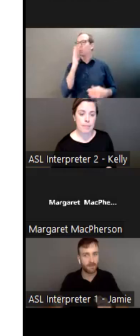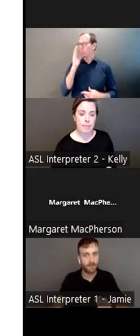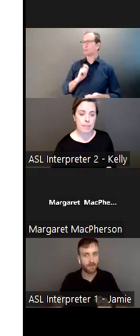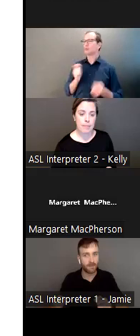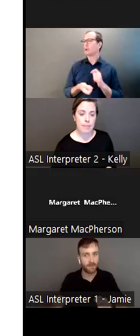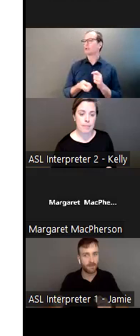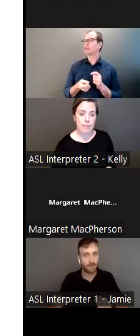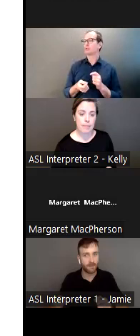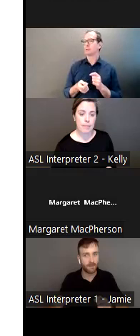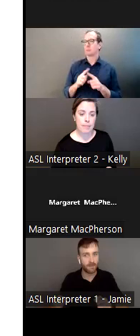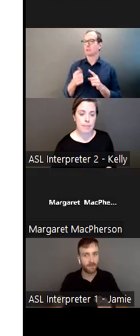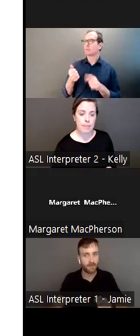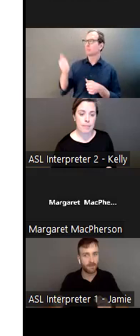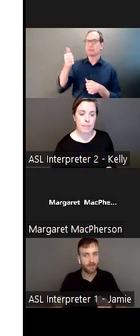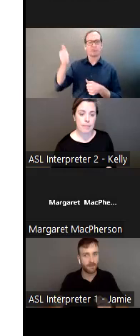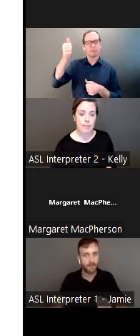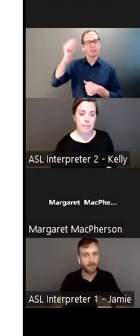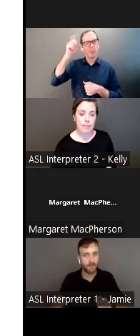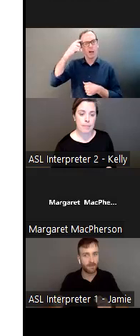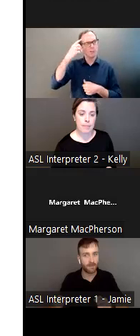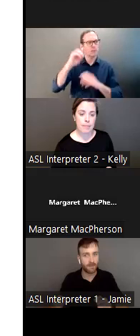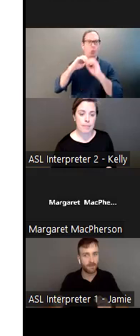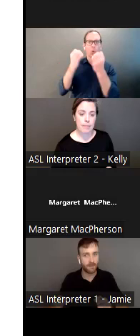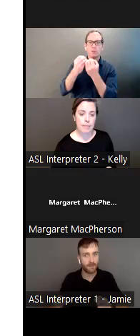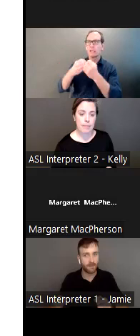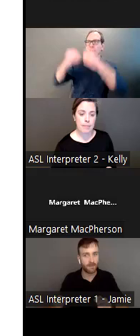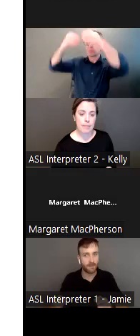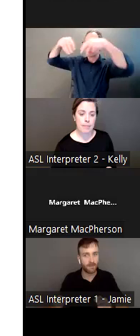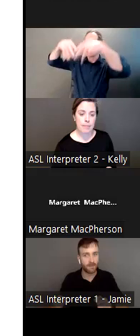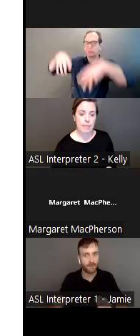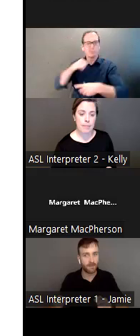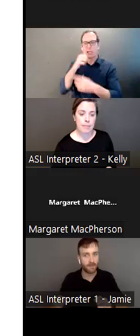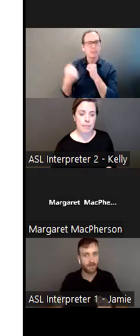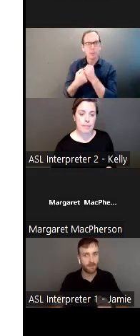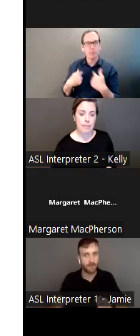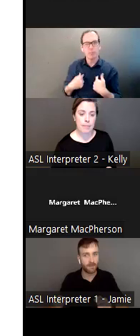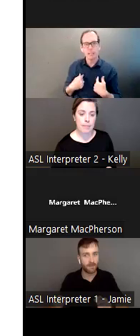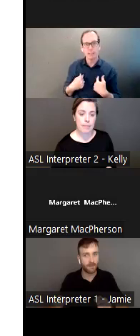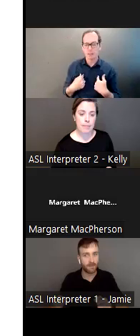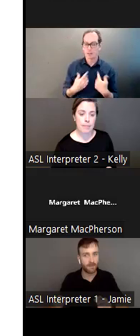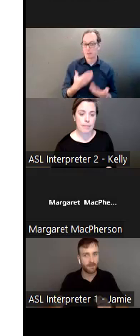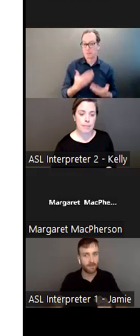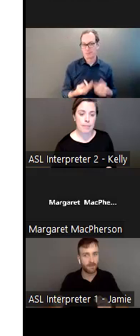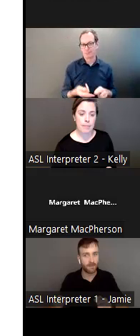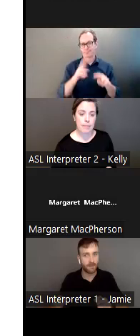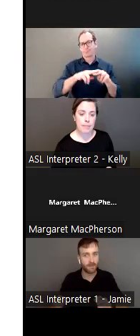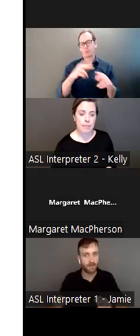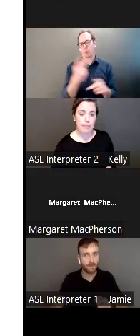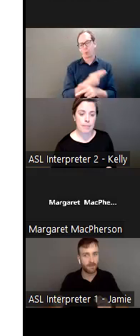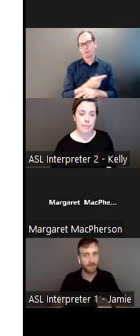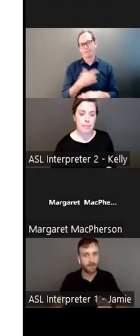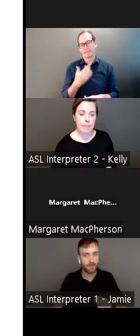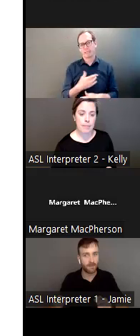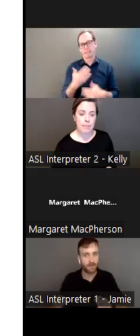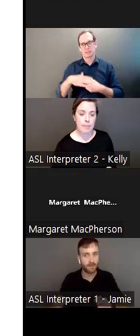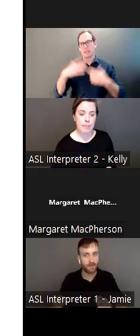actively counter your ability to work in these new ways, that might actually increase the feelings of moral distress, because now you see what you